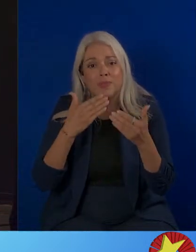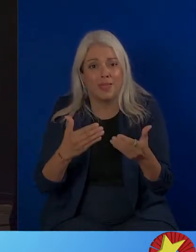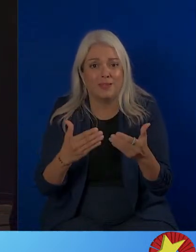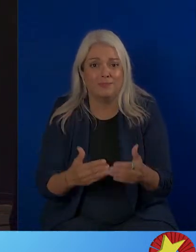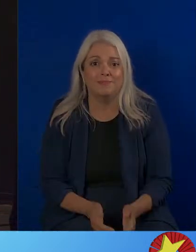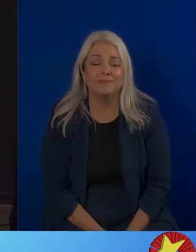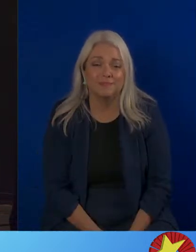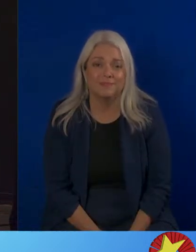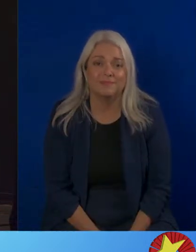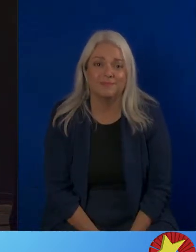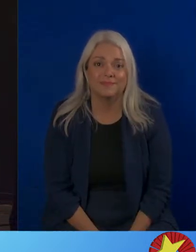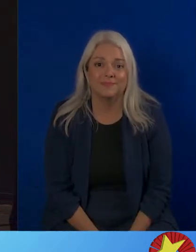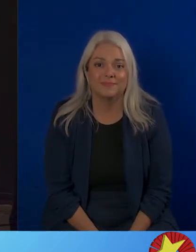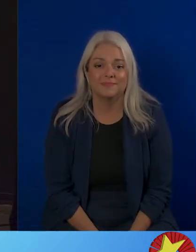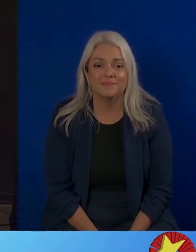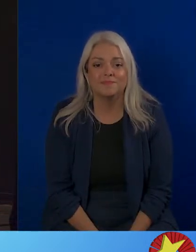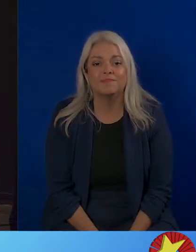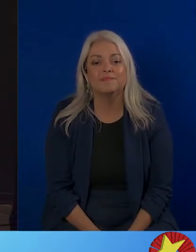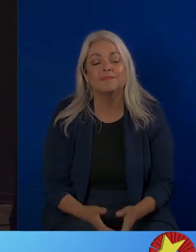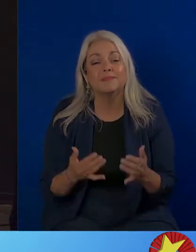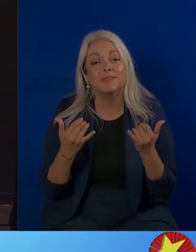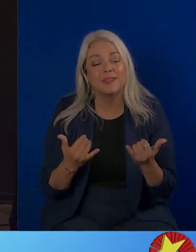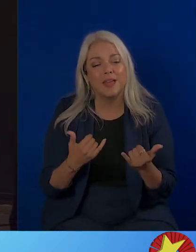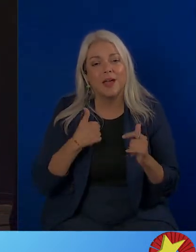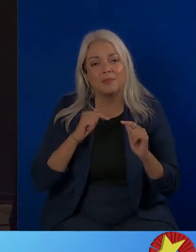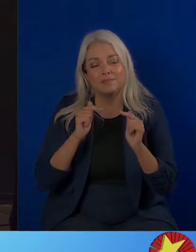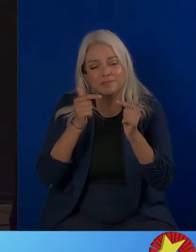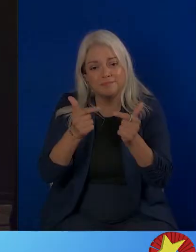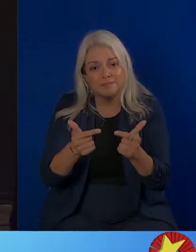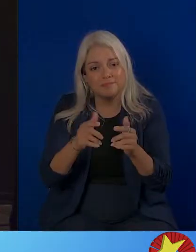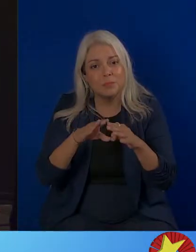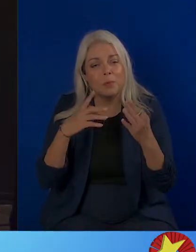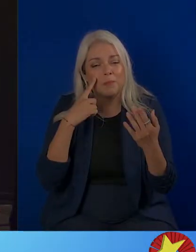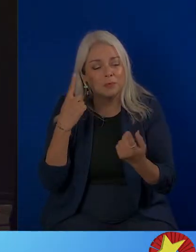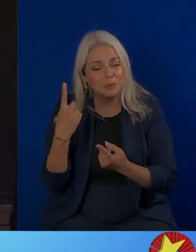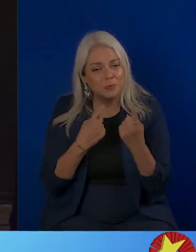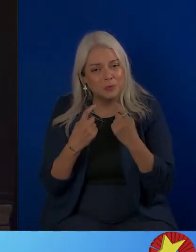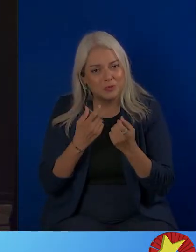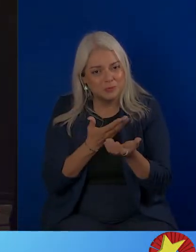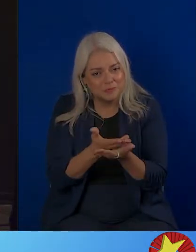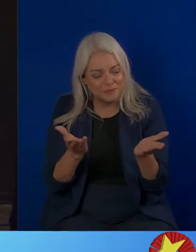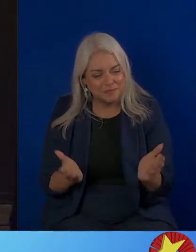much. And I am happy to take any questions.